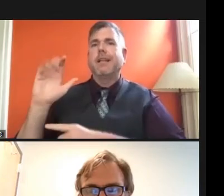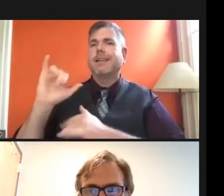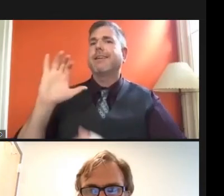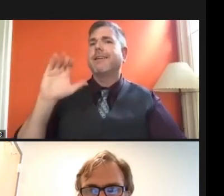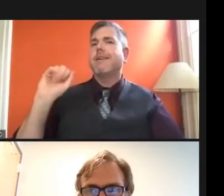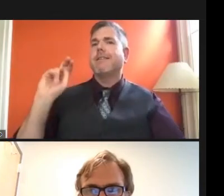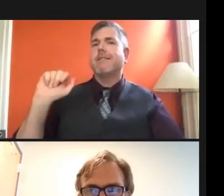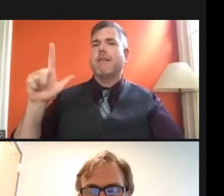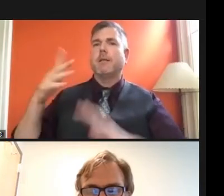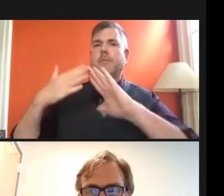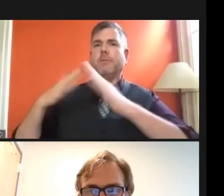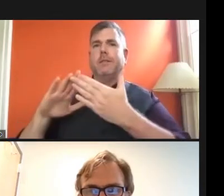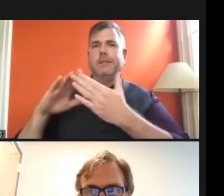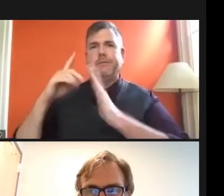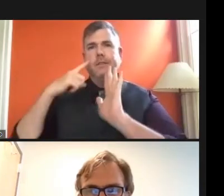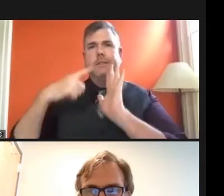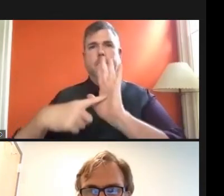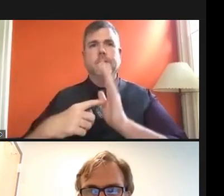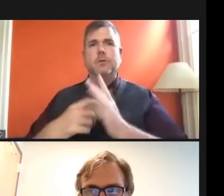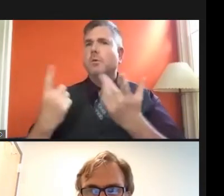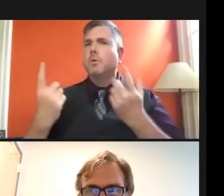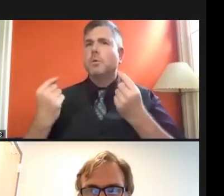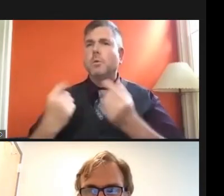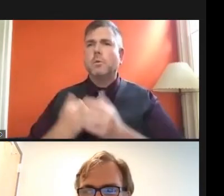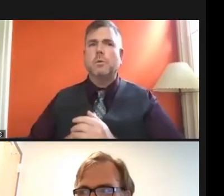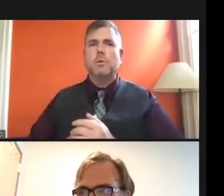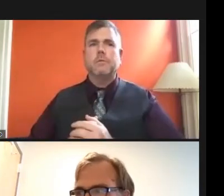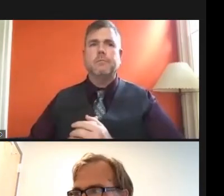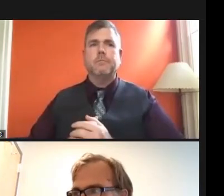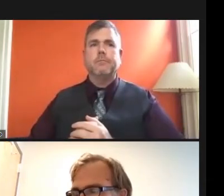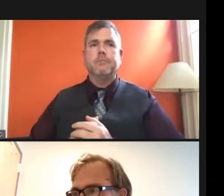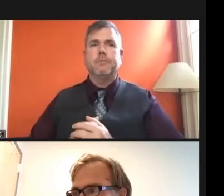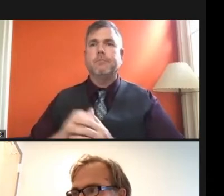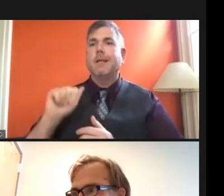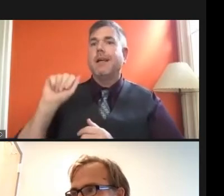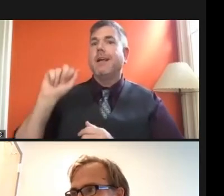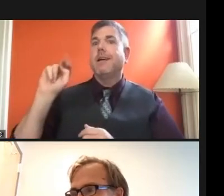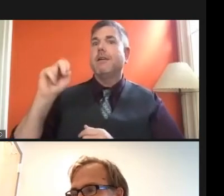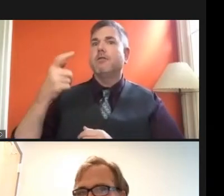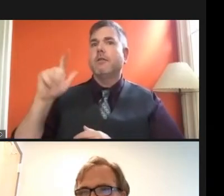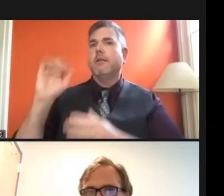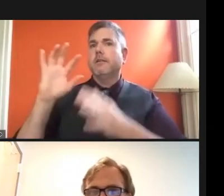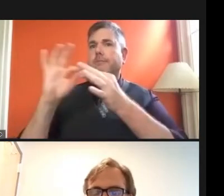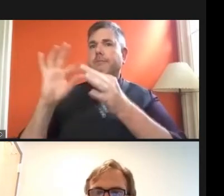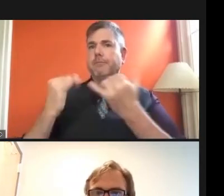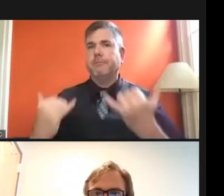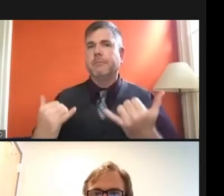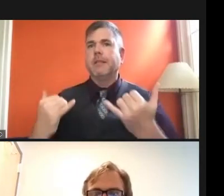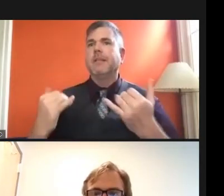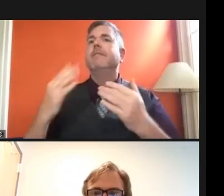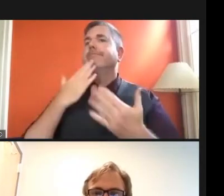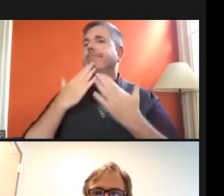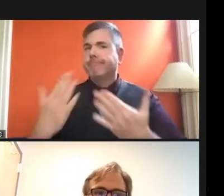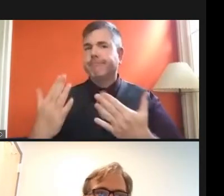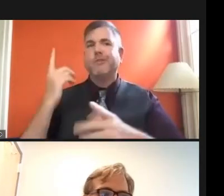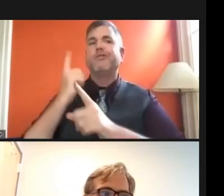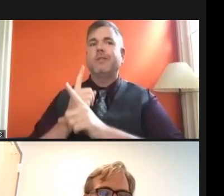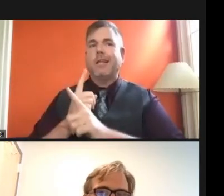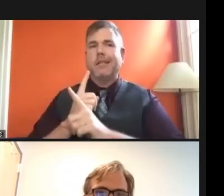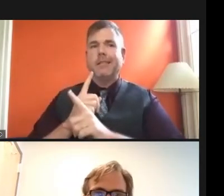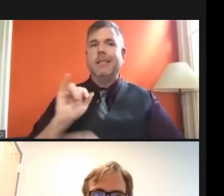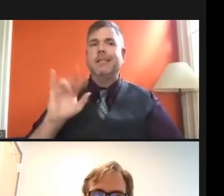question. Like you said, 78% of the positives in Marin County have happened in our Latinx community. And so we